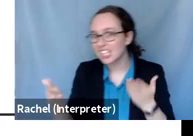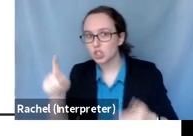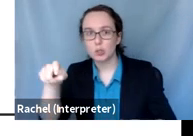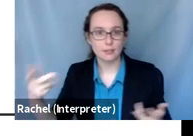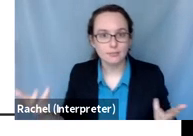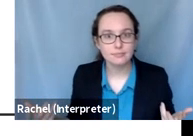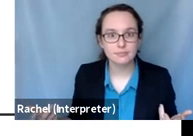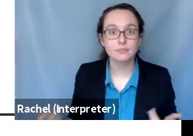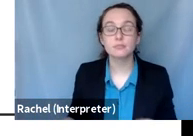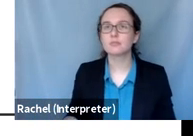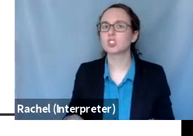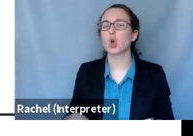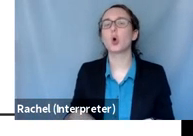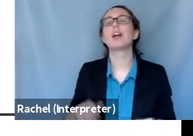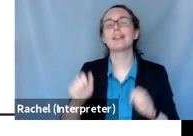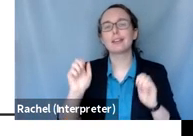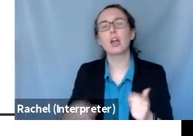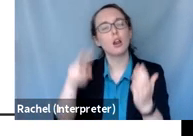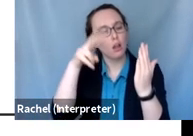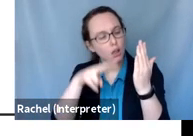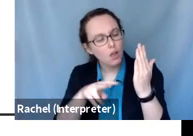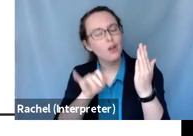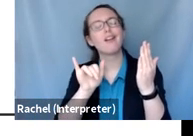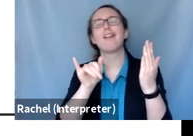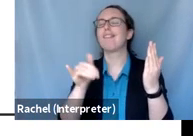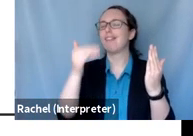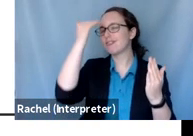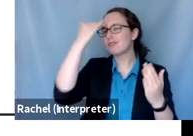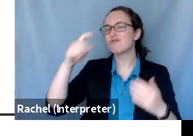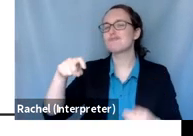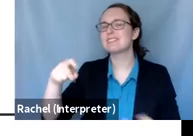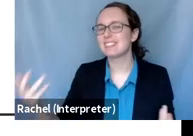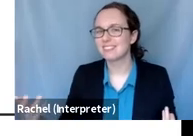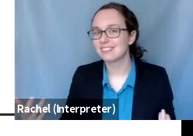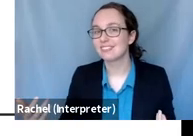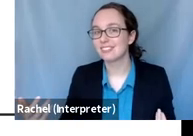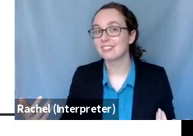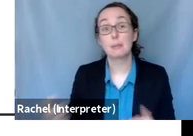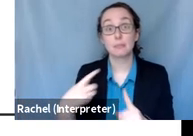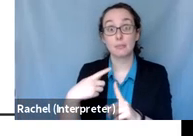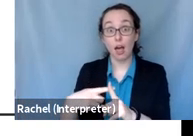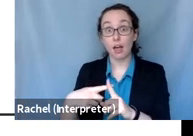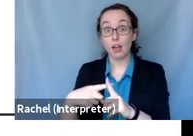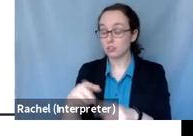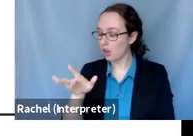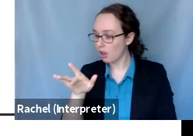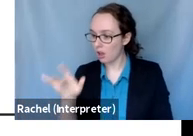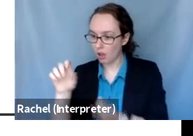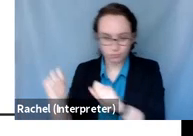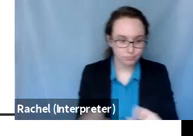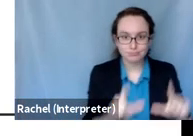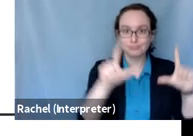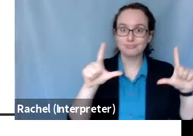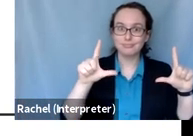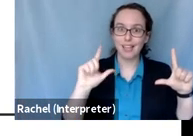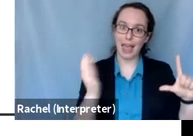have to get and what it looks like. But it also takes you right to our website, and it auto-populates all those